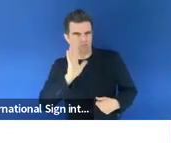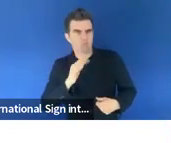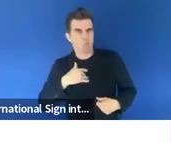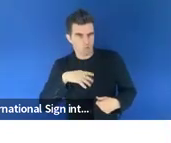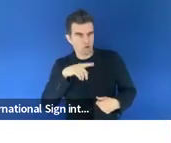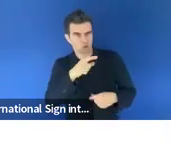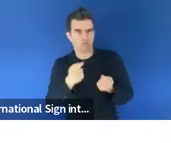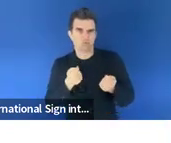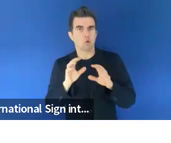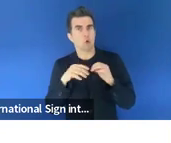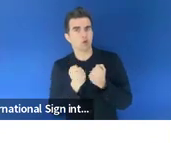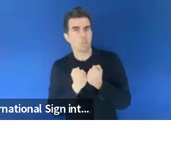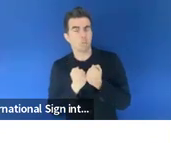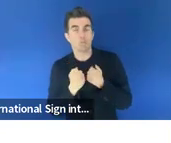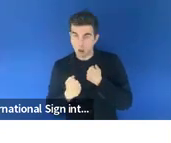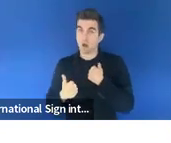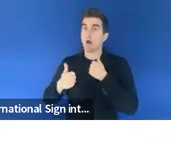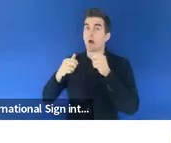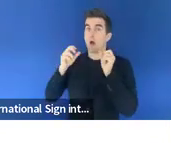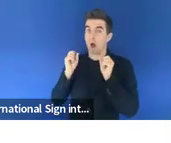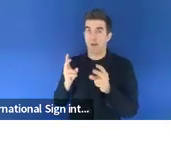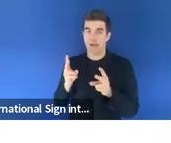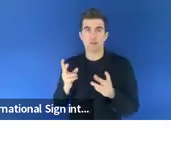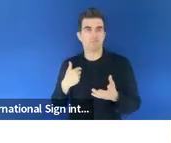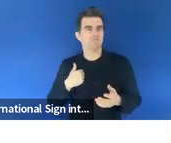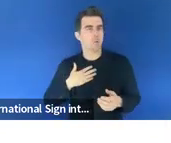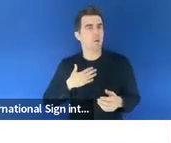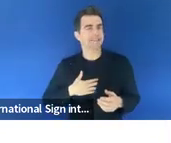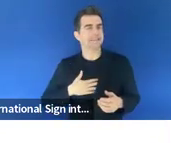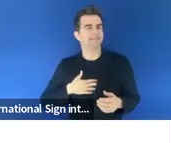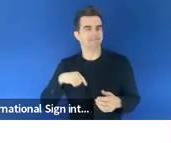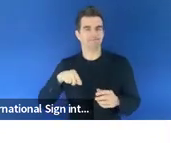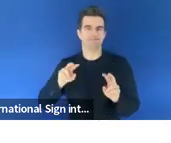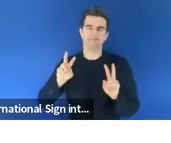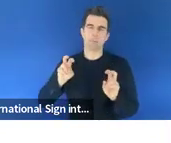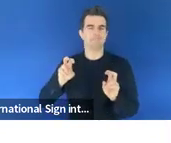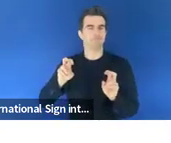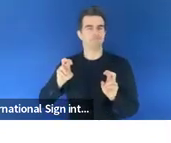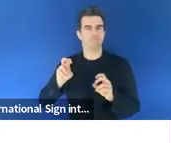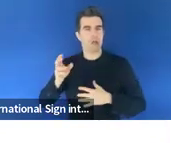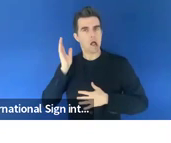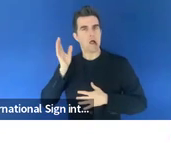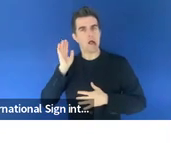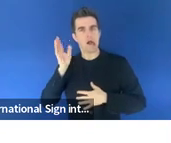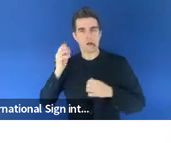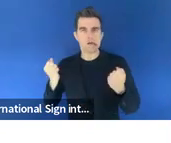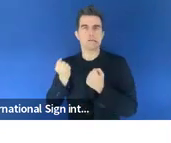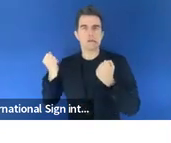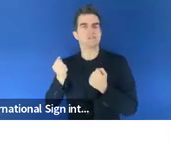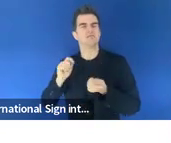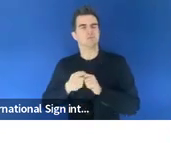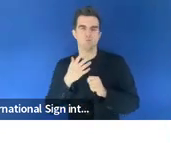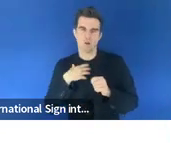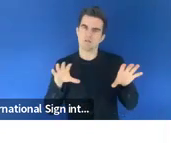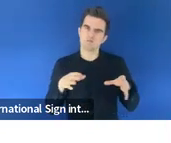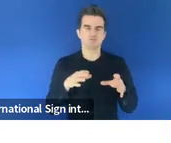be prepared to give the client or the customer or the partner what they are asking for, unless they're asking